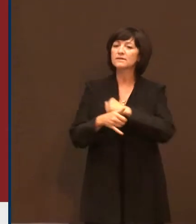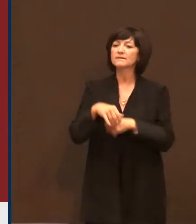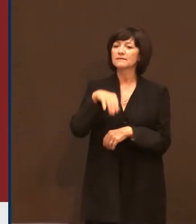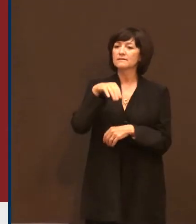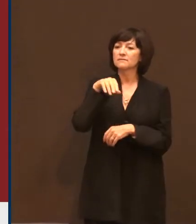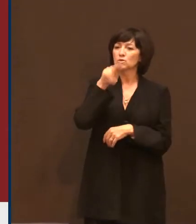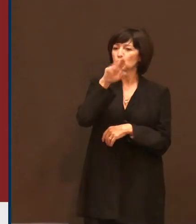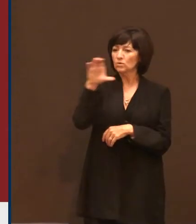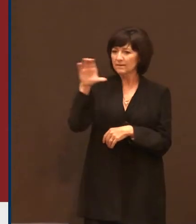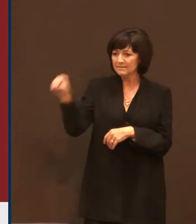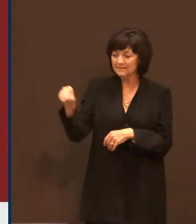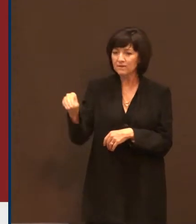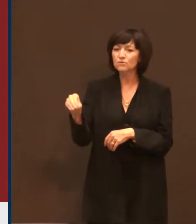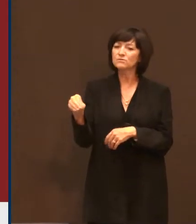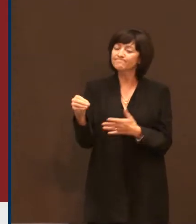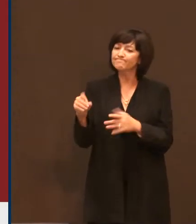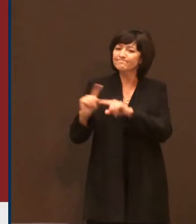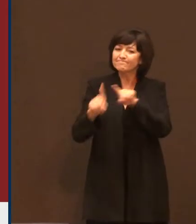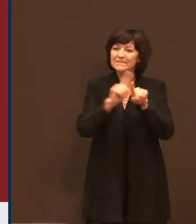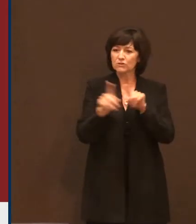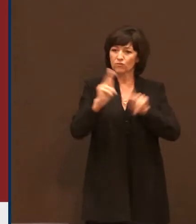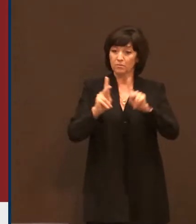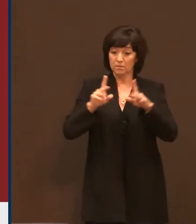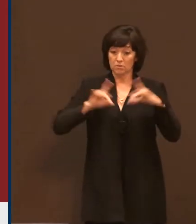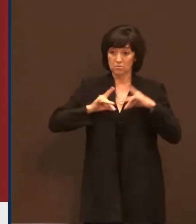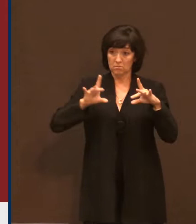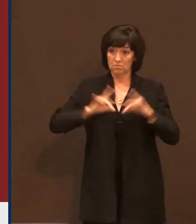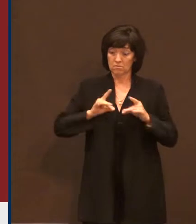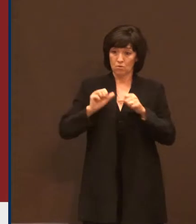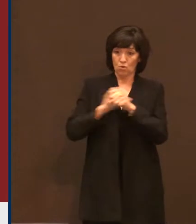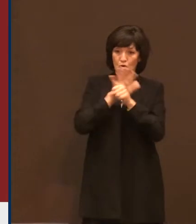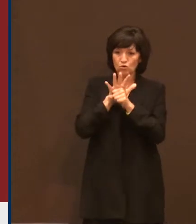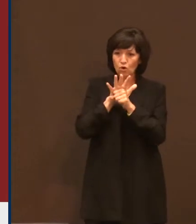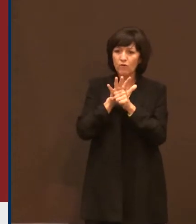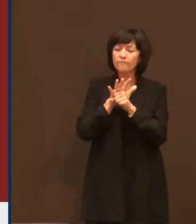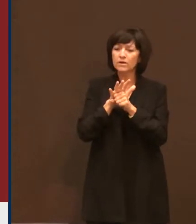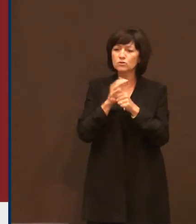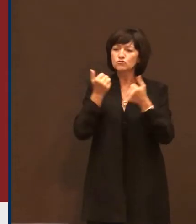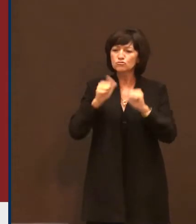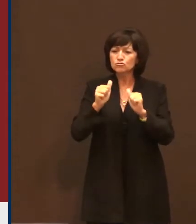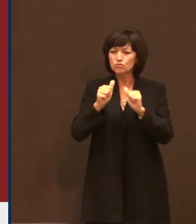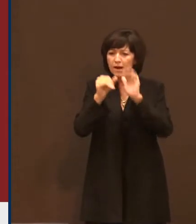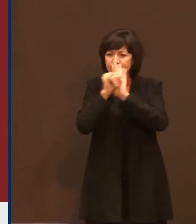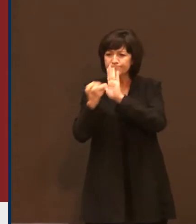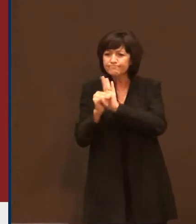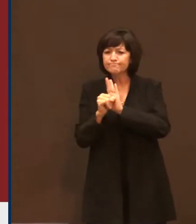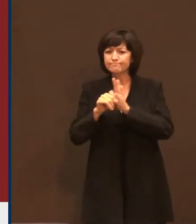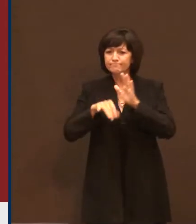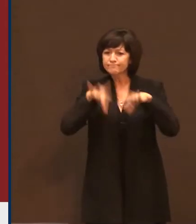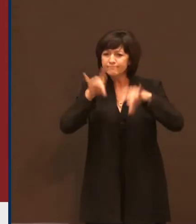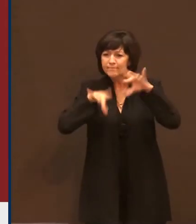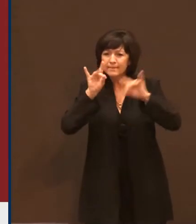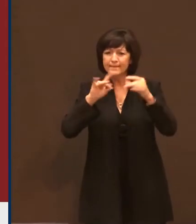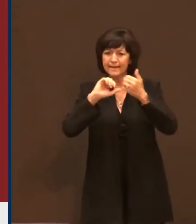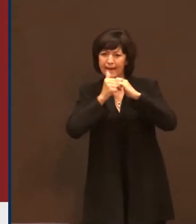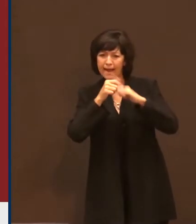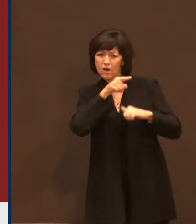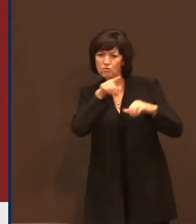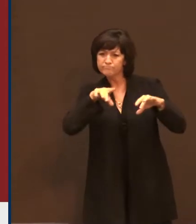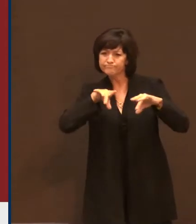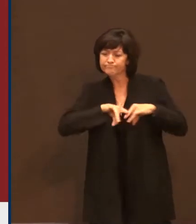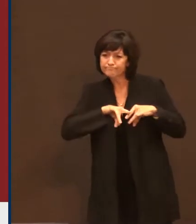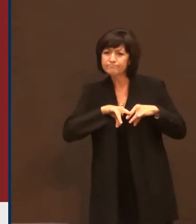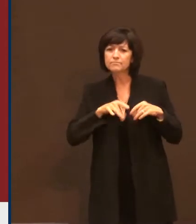with information as we continue to make decisions on whether to open parts of our economy